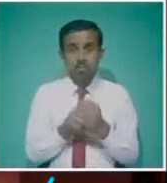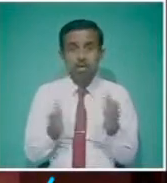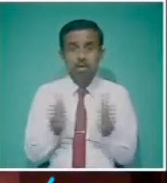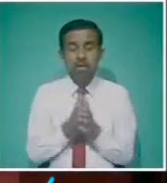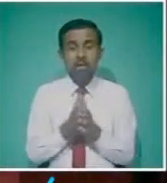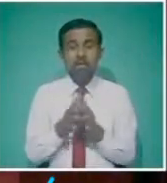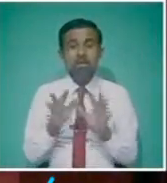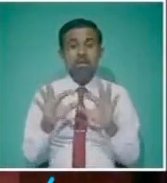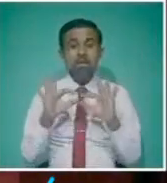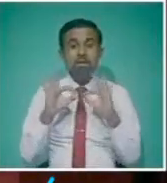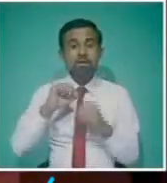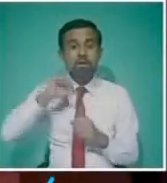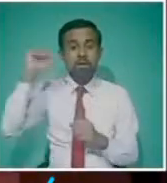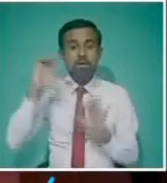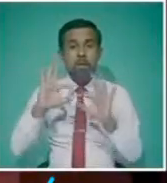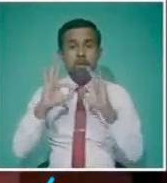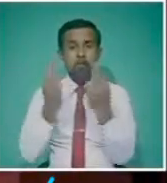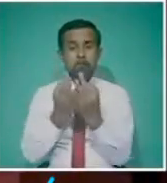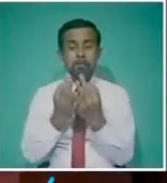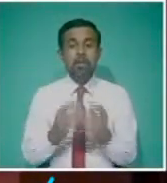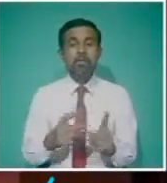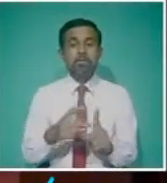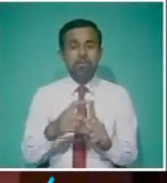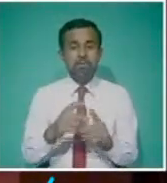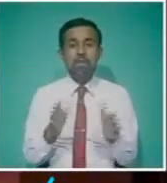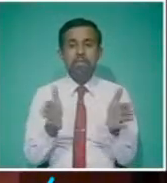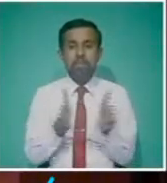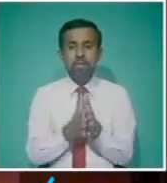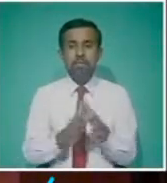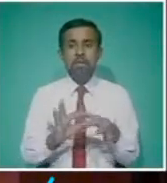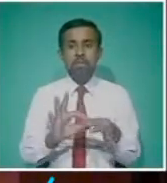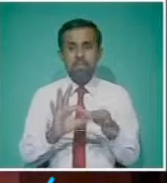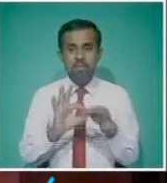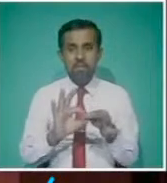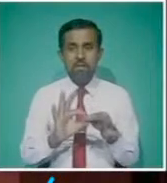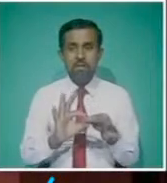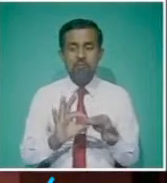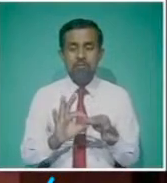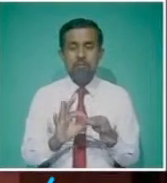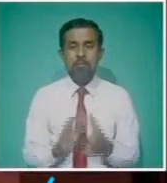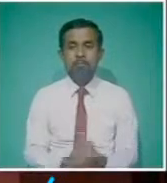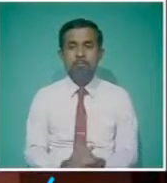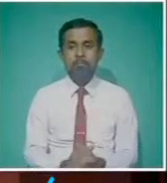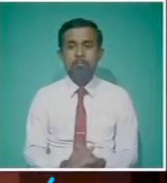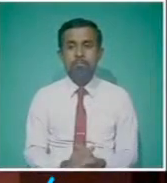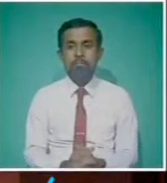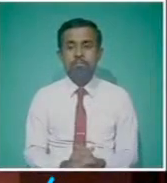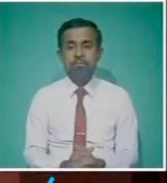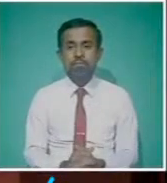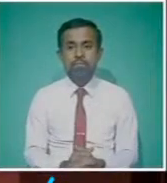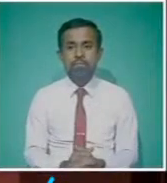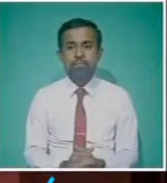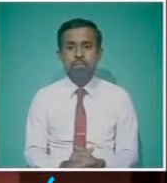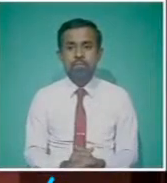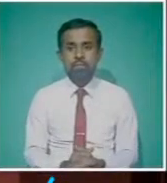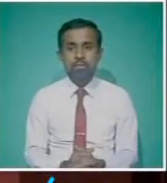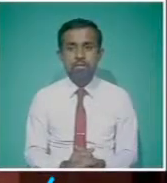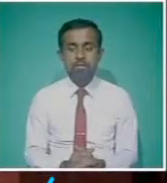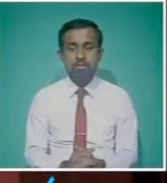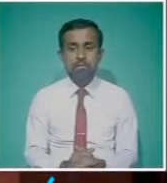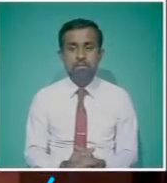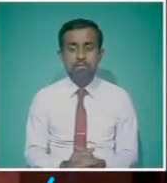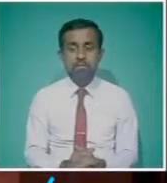Whatever else Queen Elizabeth II is remembered for, she will not be remembered for her political